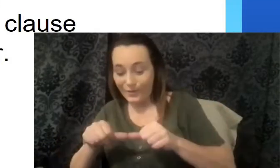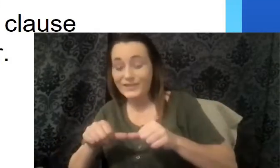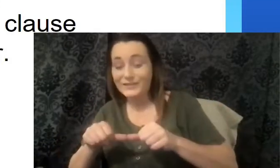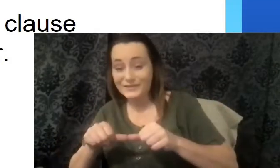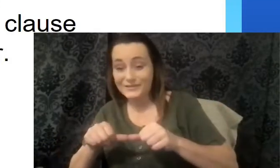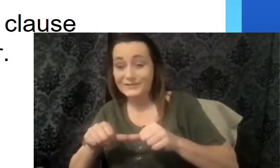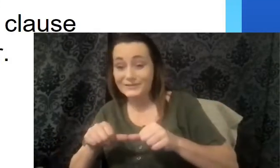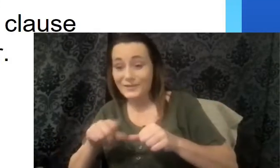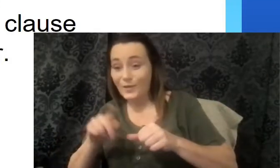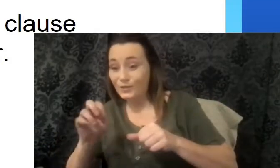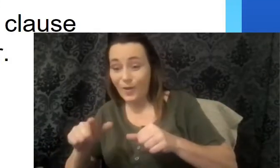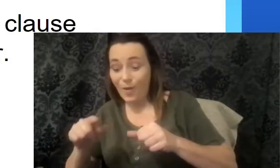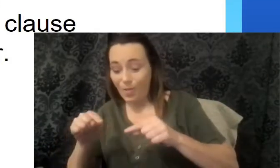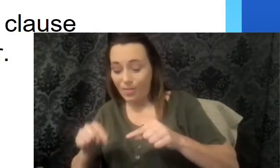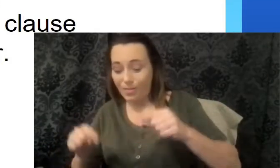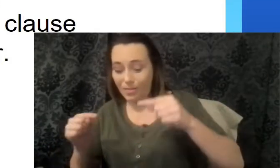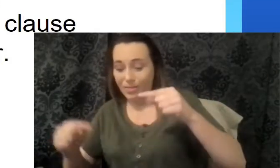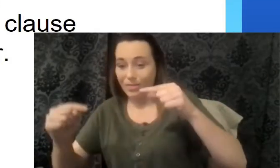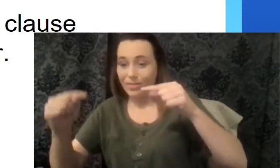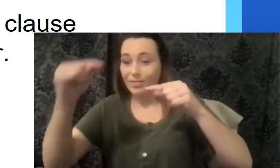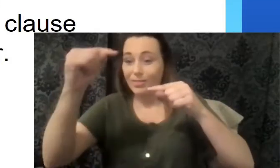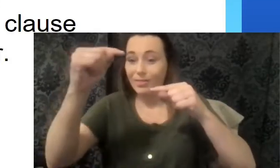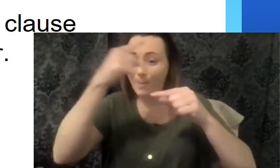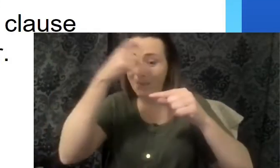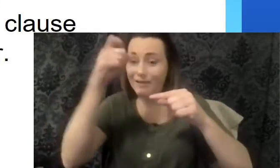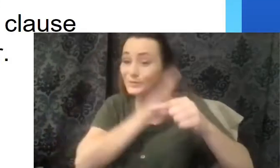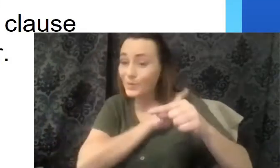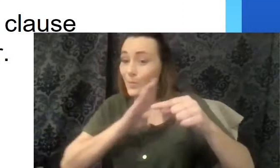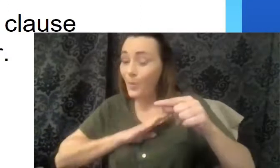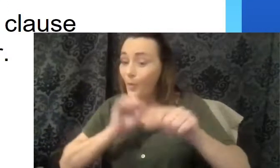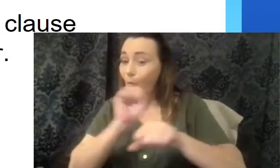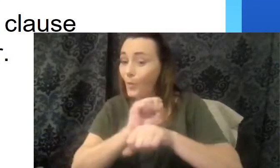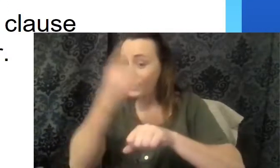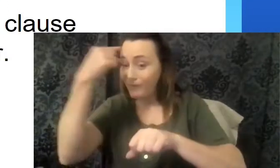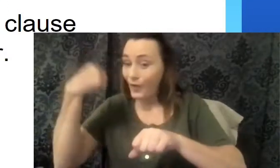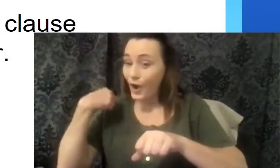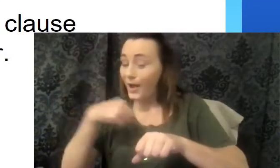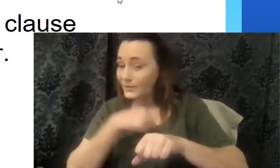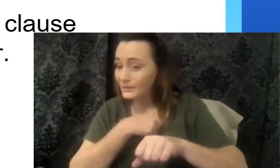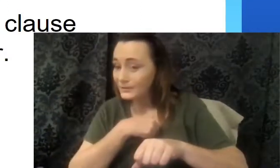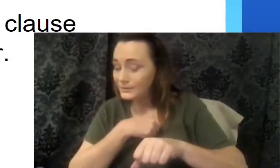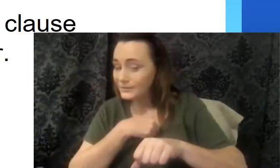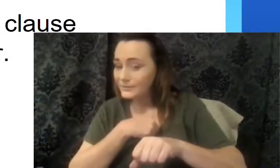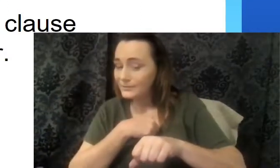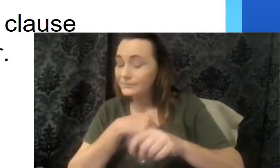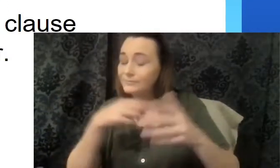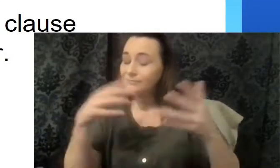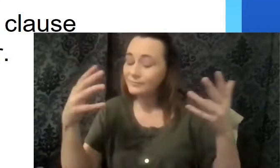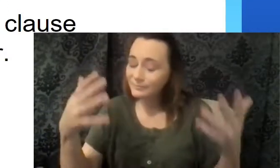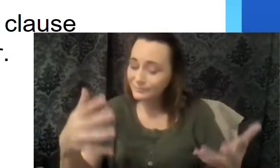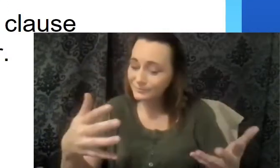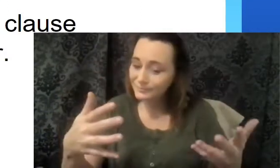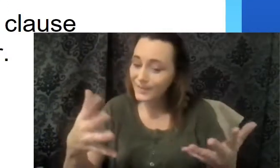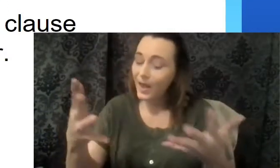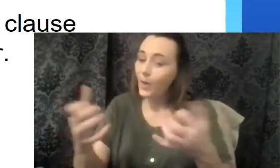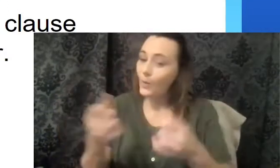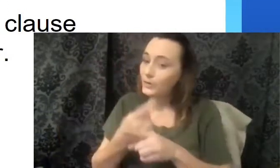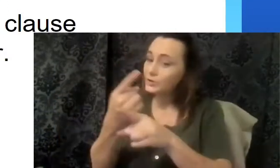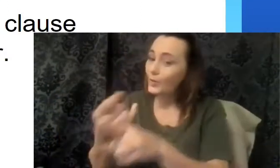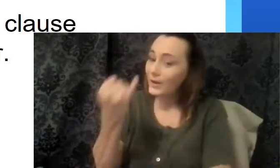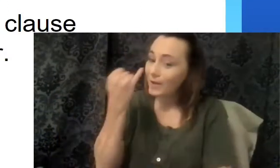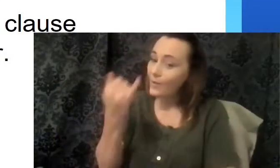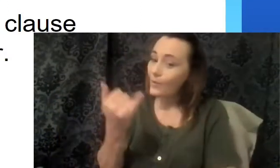forms? Because the board works for us. It kind of like sounds like to me, and I want some correction where I'm